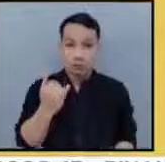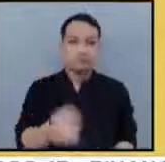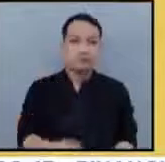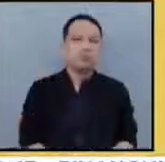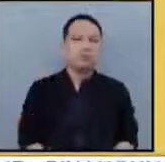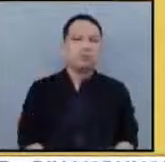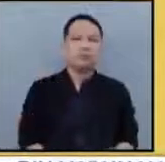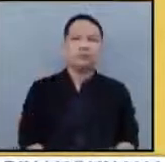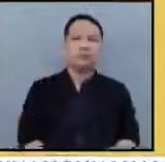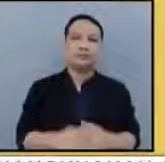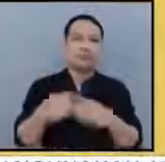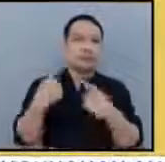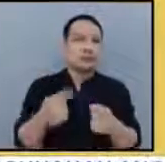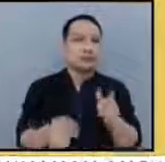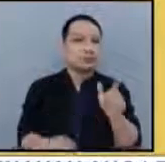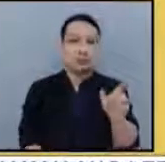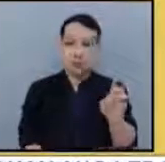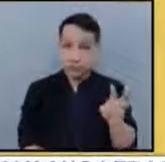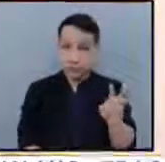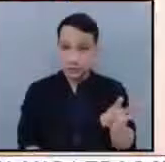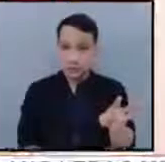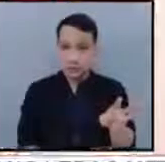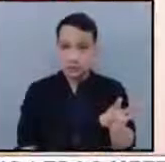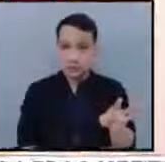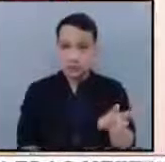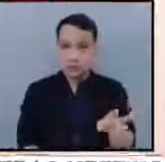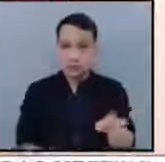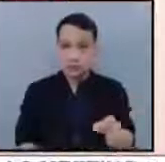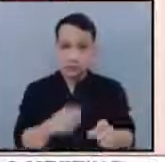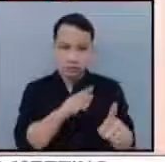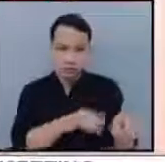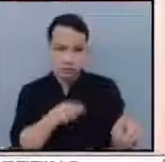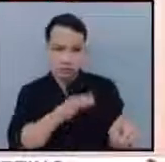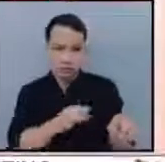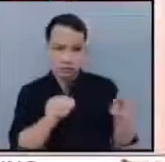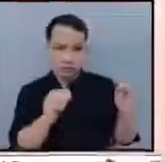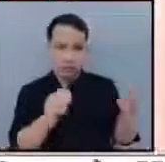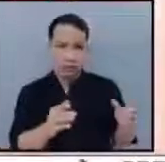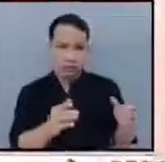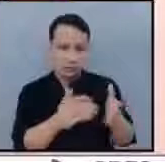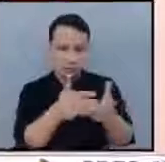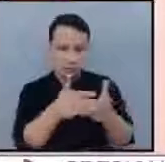during 2016, I have observed that most of my learners,